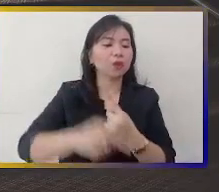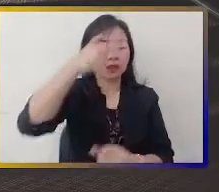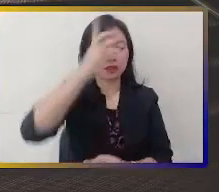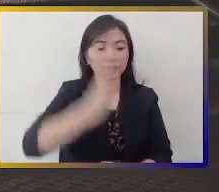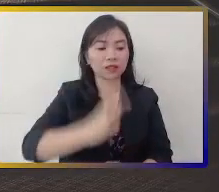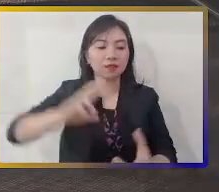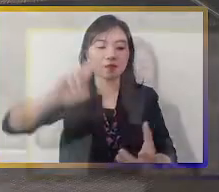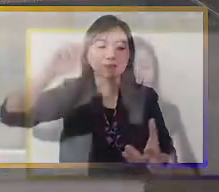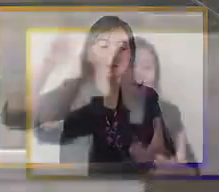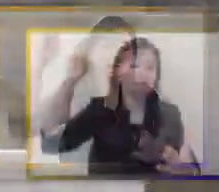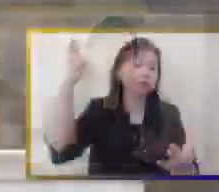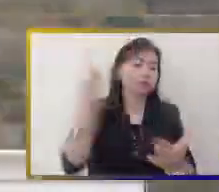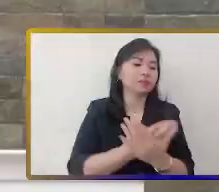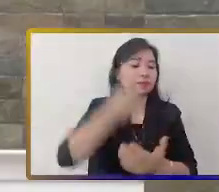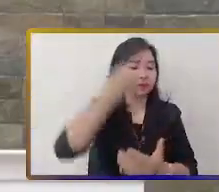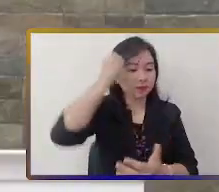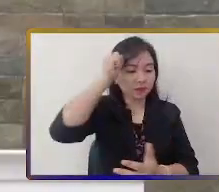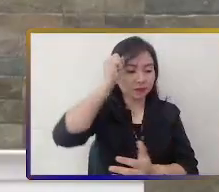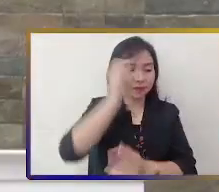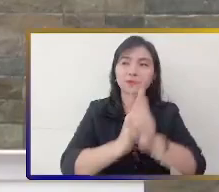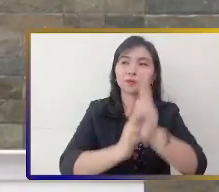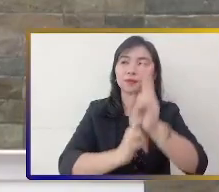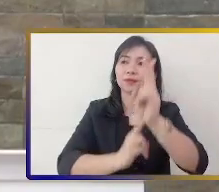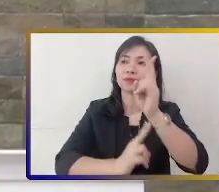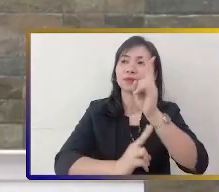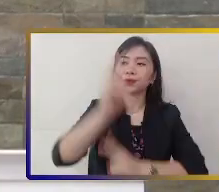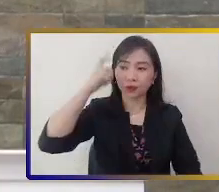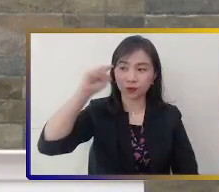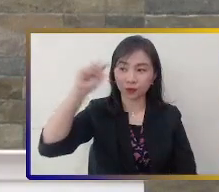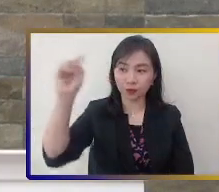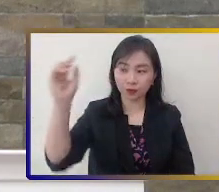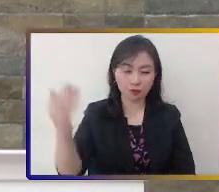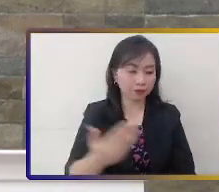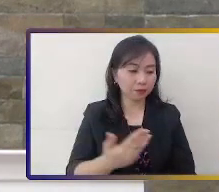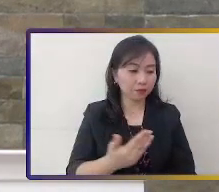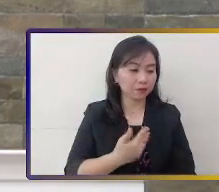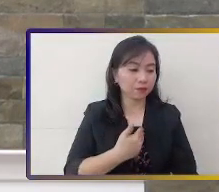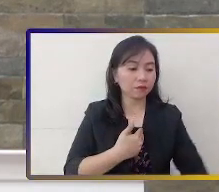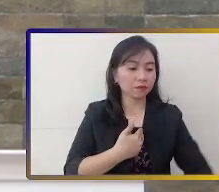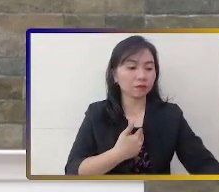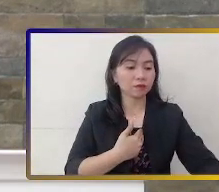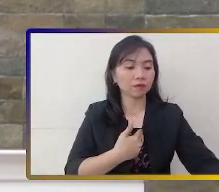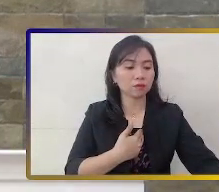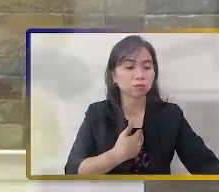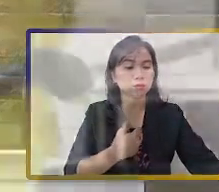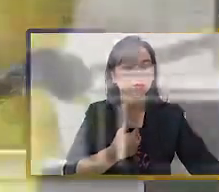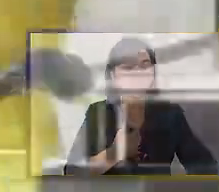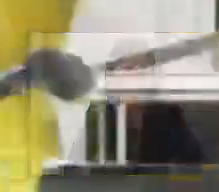he reached down his hand for me,